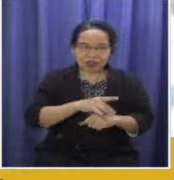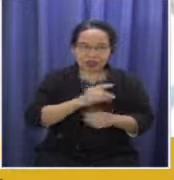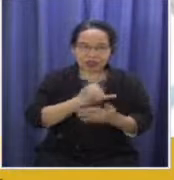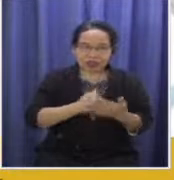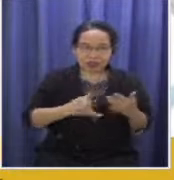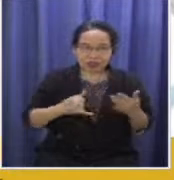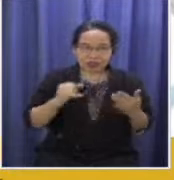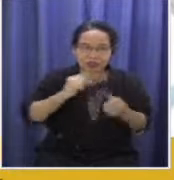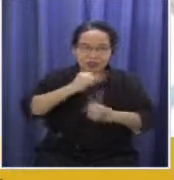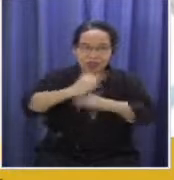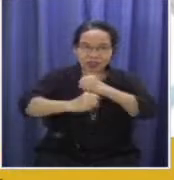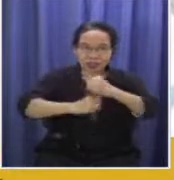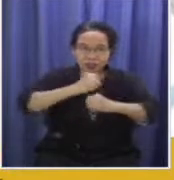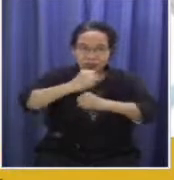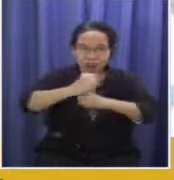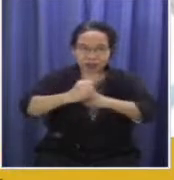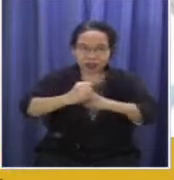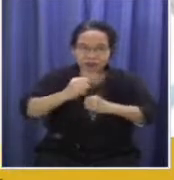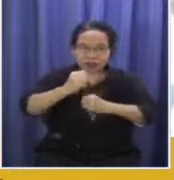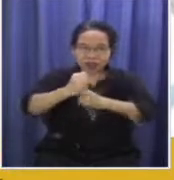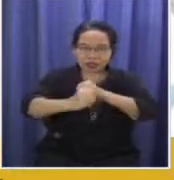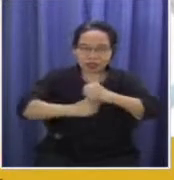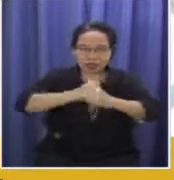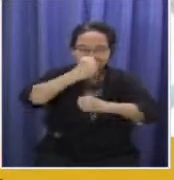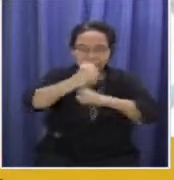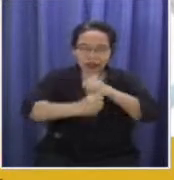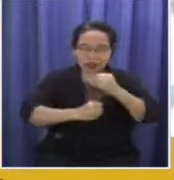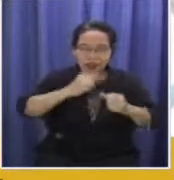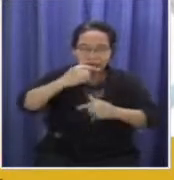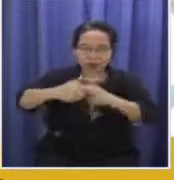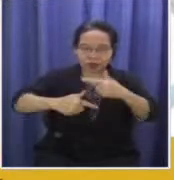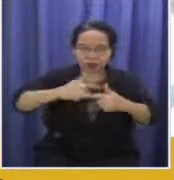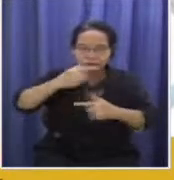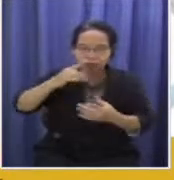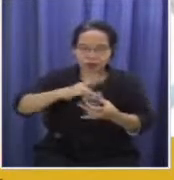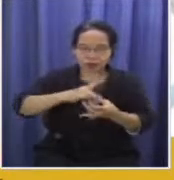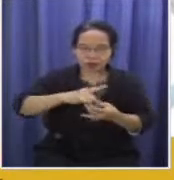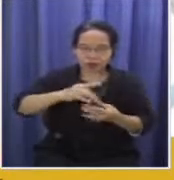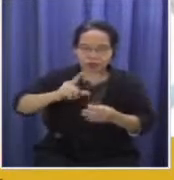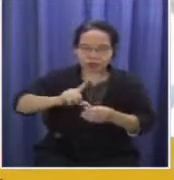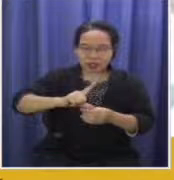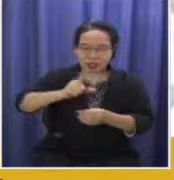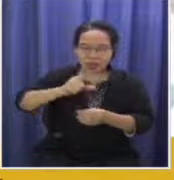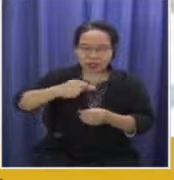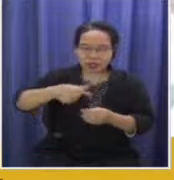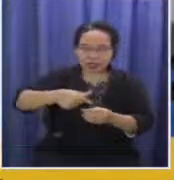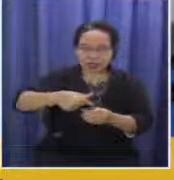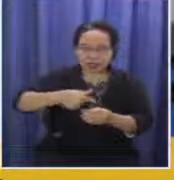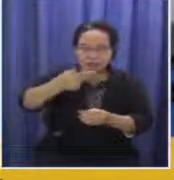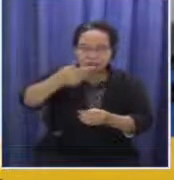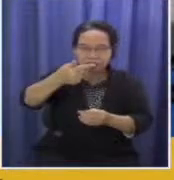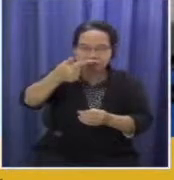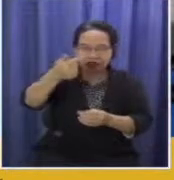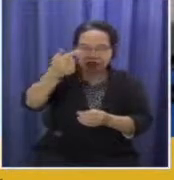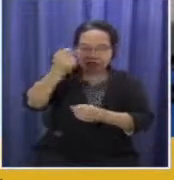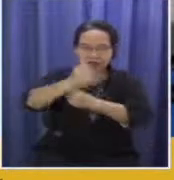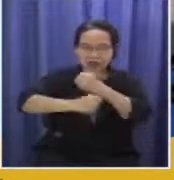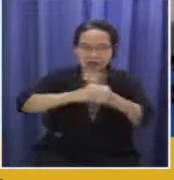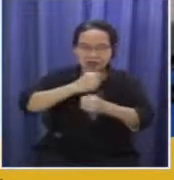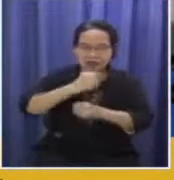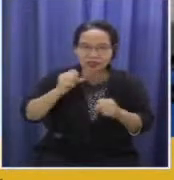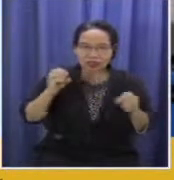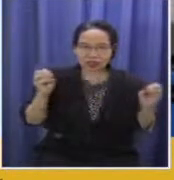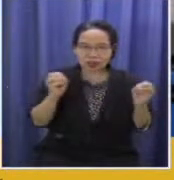like Saturn now. Saturn is a globe of gases. Saturn has